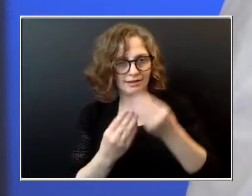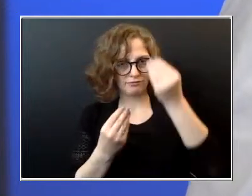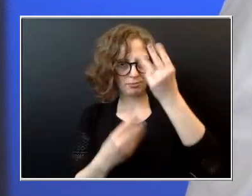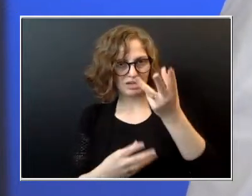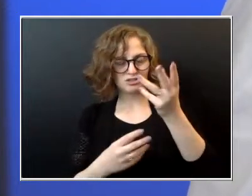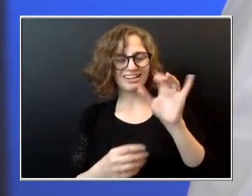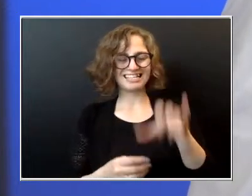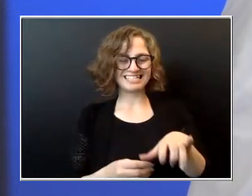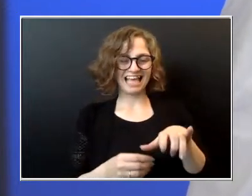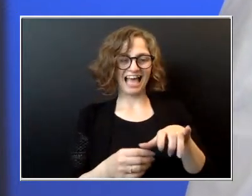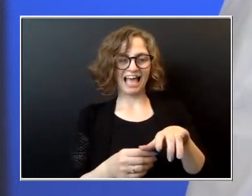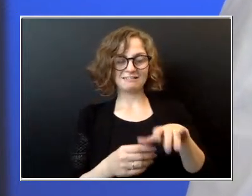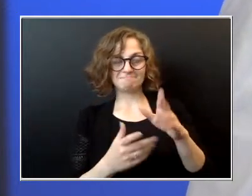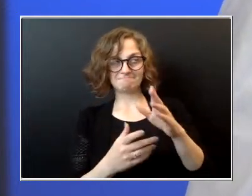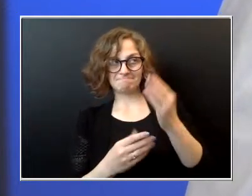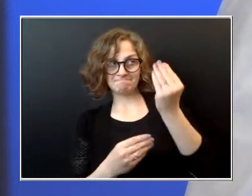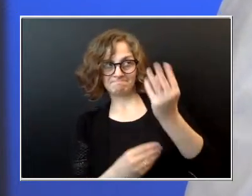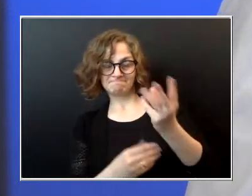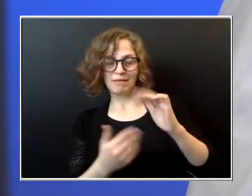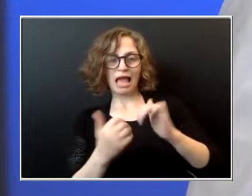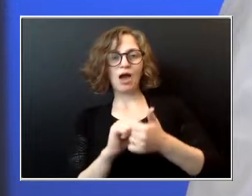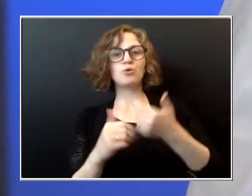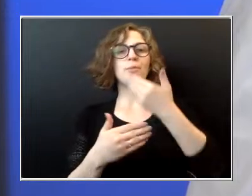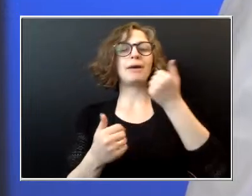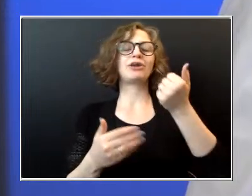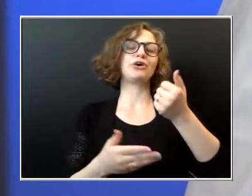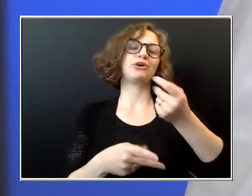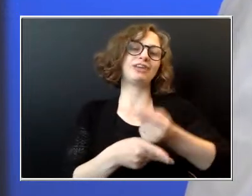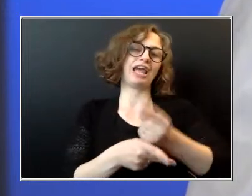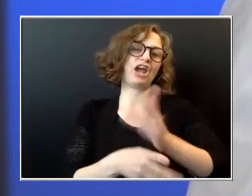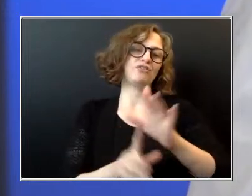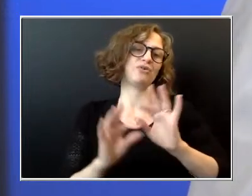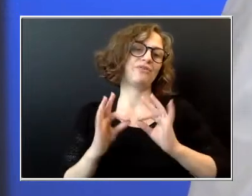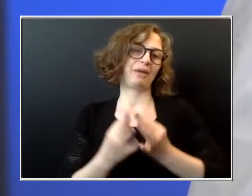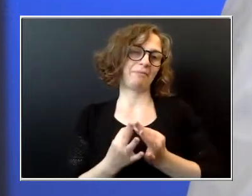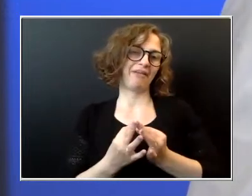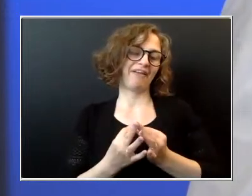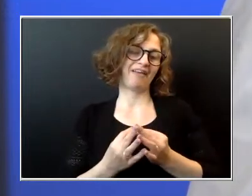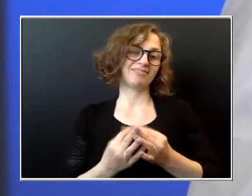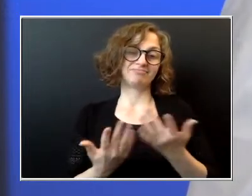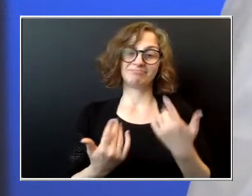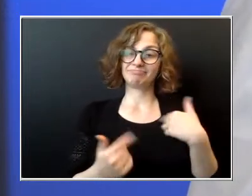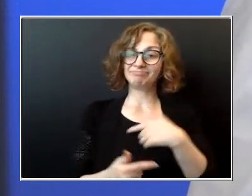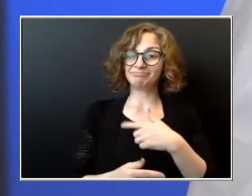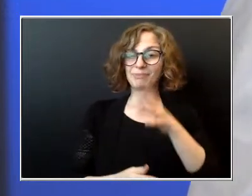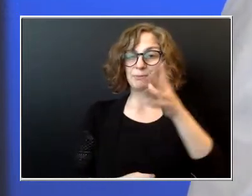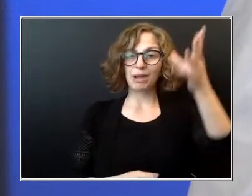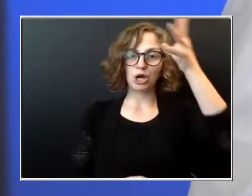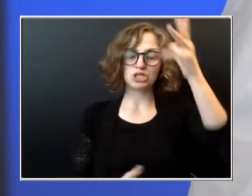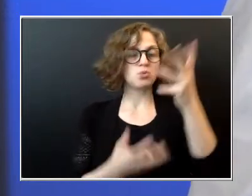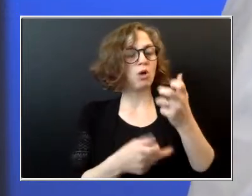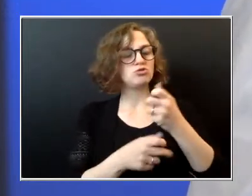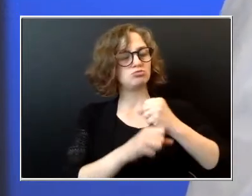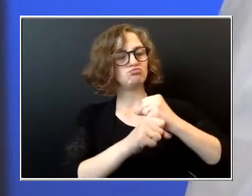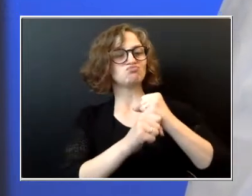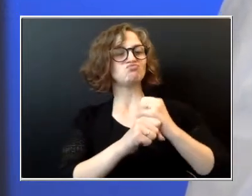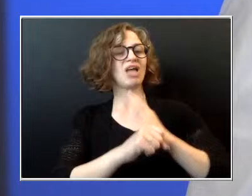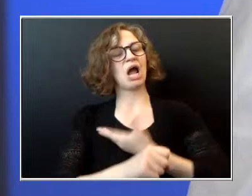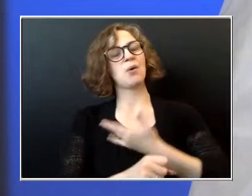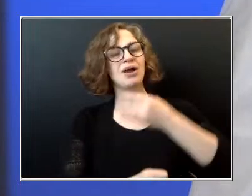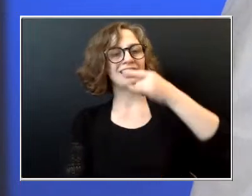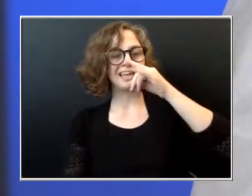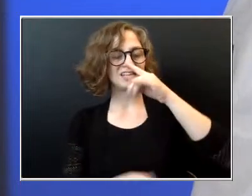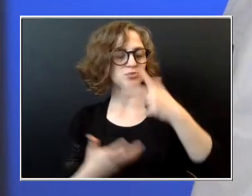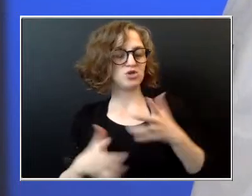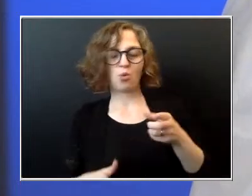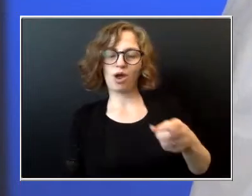even though I feel like as a parent, all we want to do is protect our kids from having to deal with these concerns, to say this